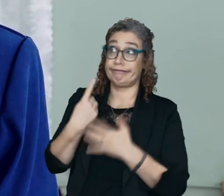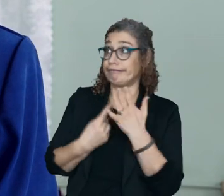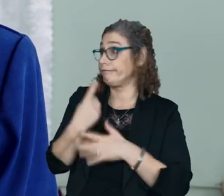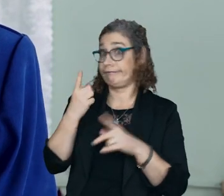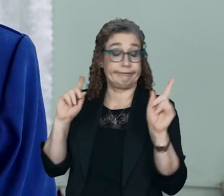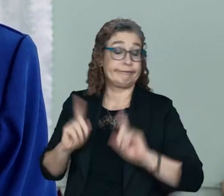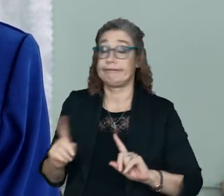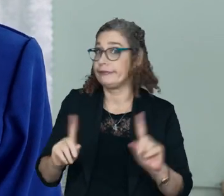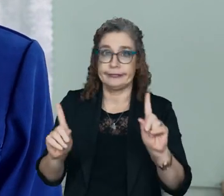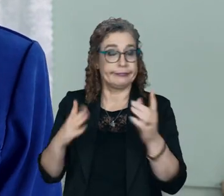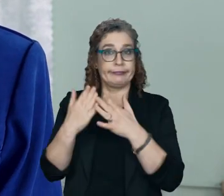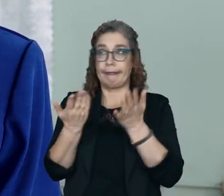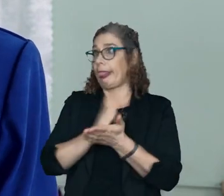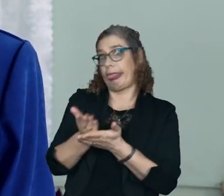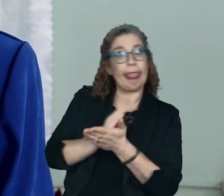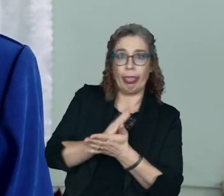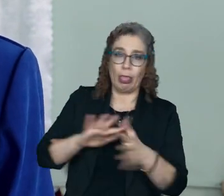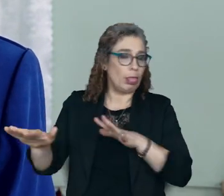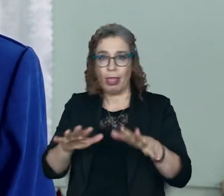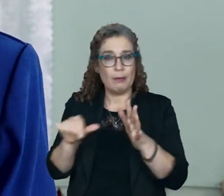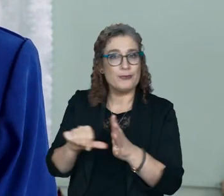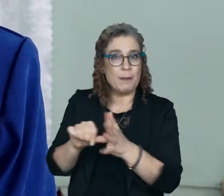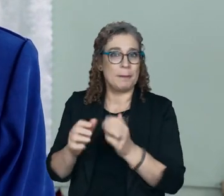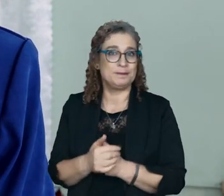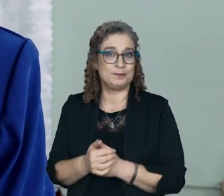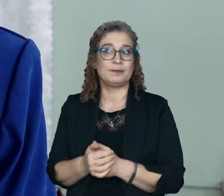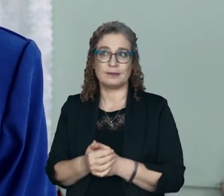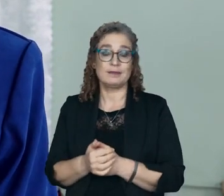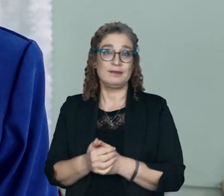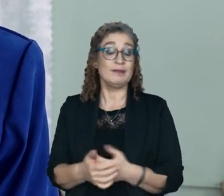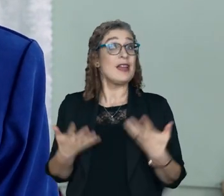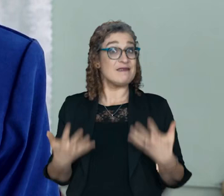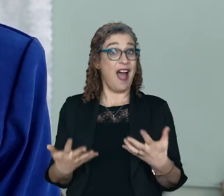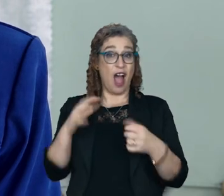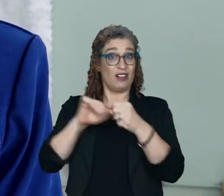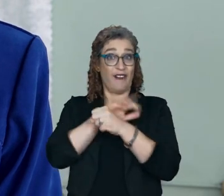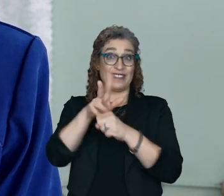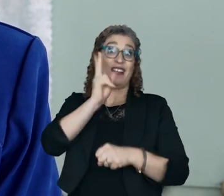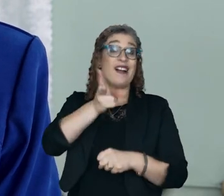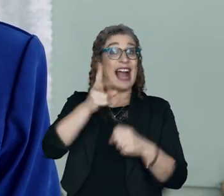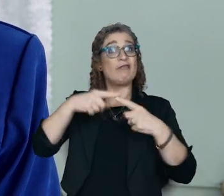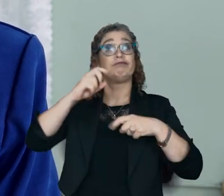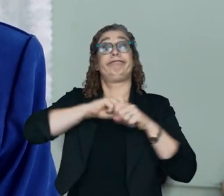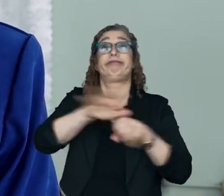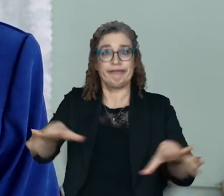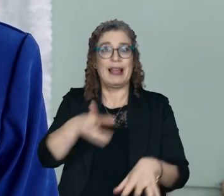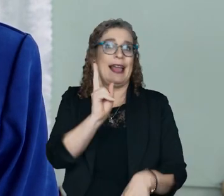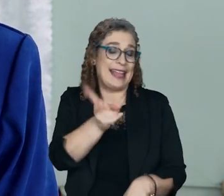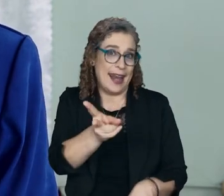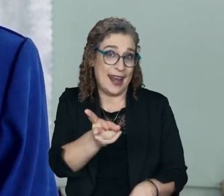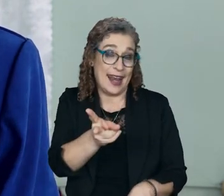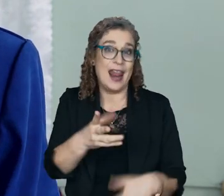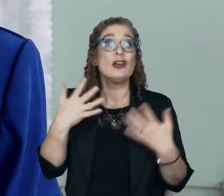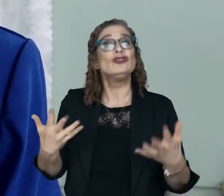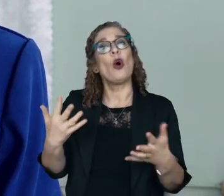Archbishop Justin, on the verge of the second wave, said, "This is harder